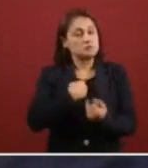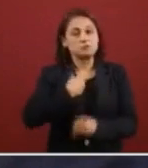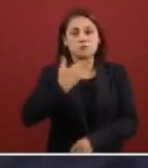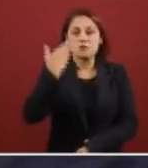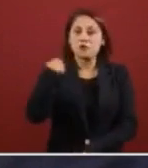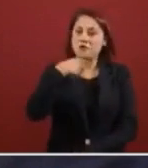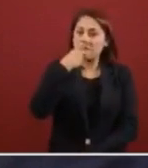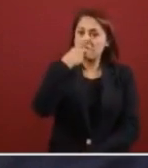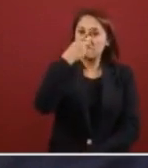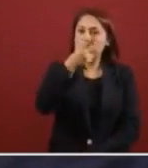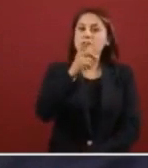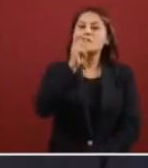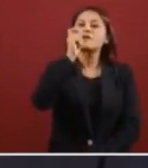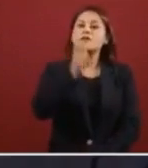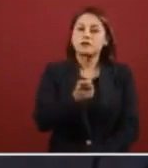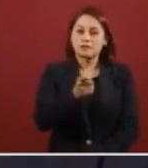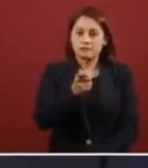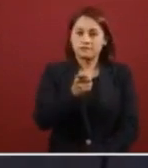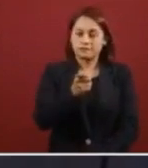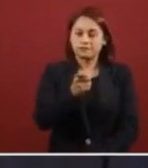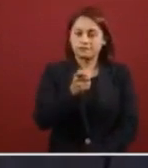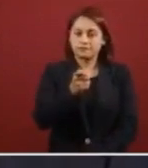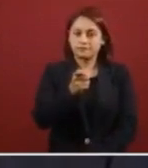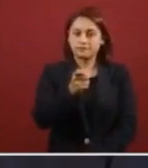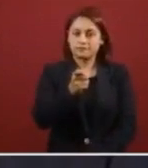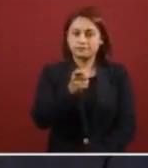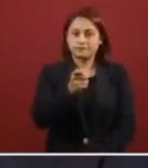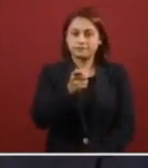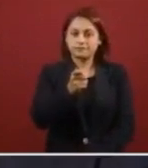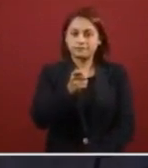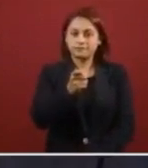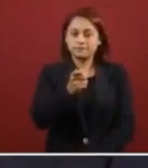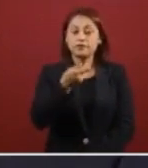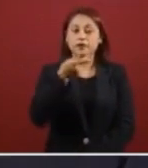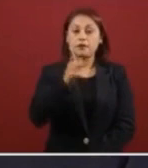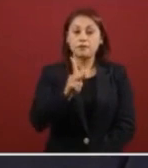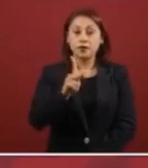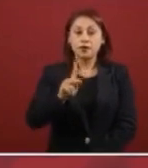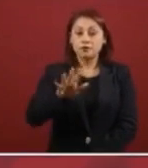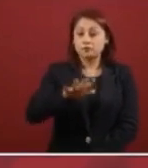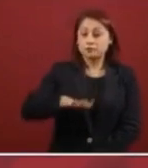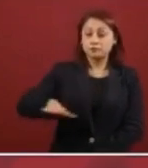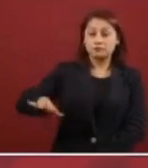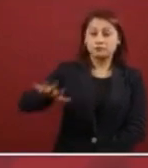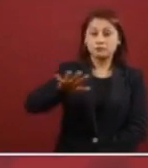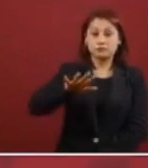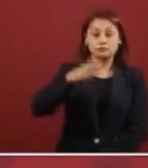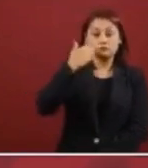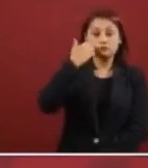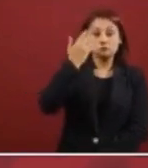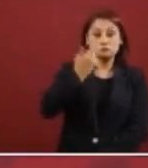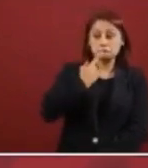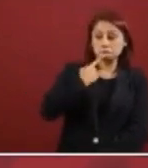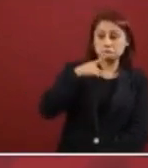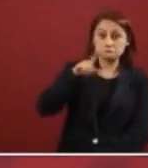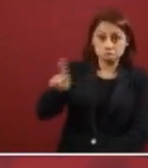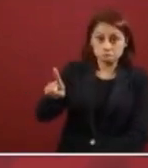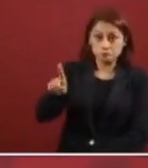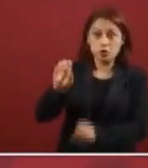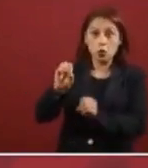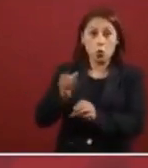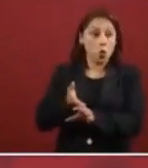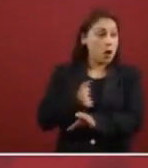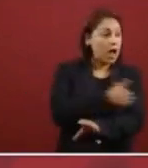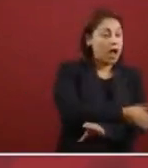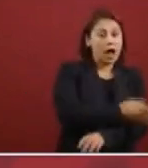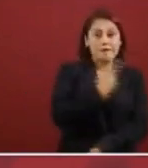that all claims en curso, that were in course si van a continuar, were